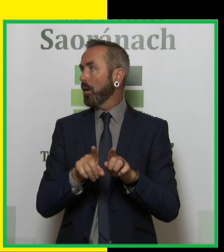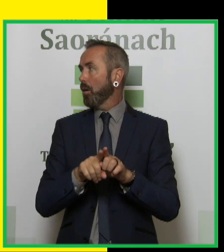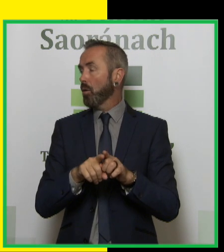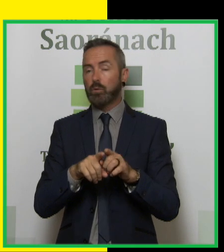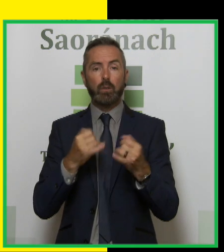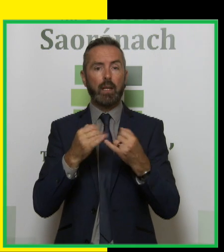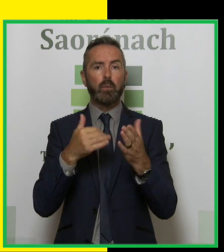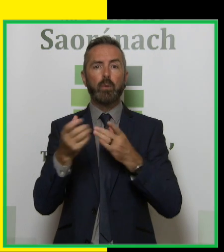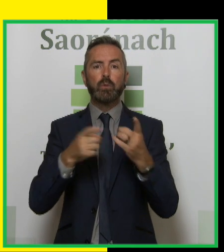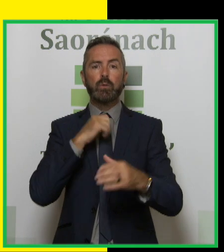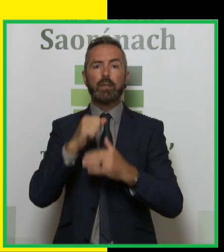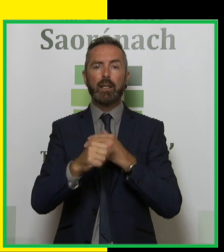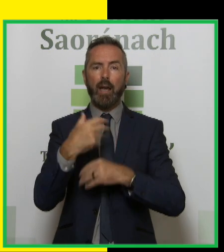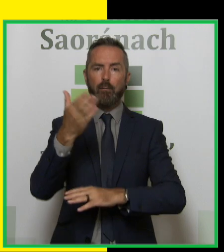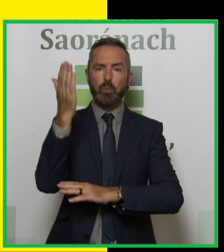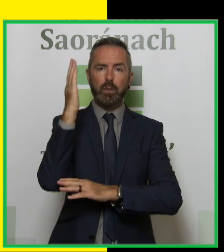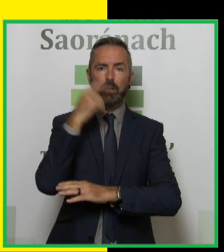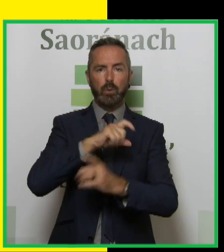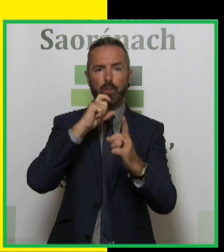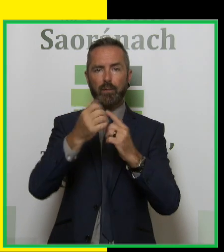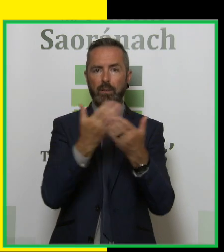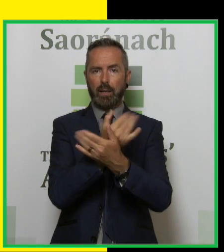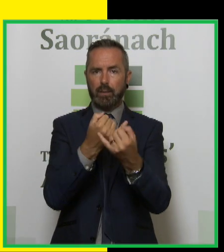doing today, make presentations to professionals and to